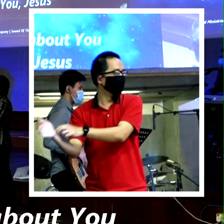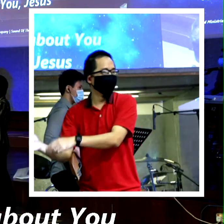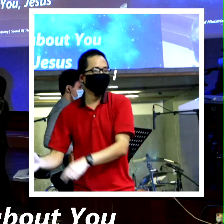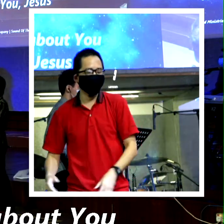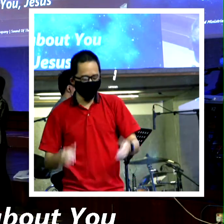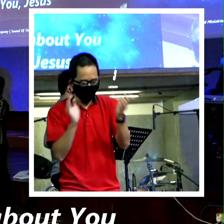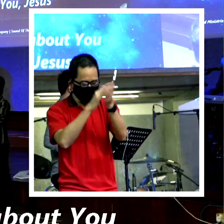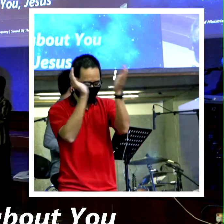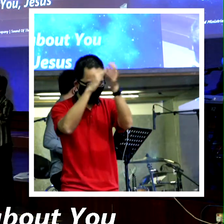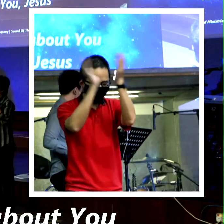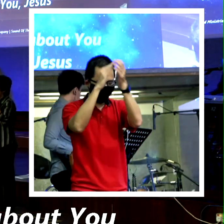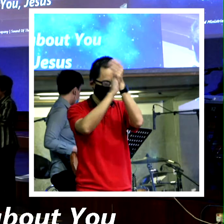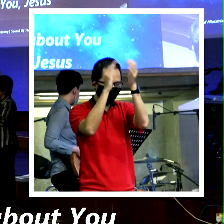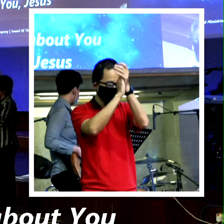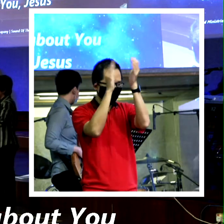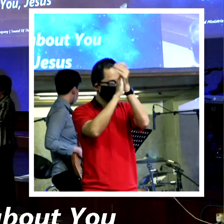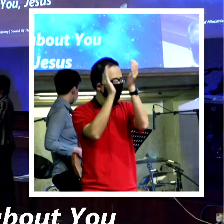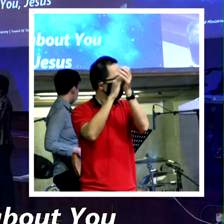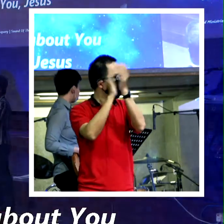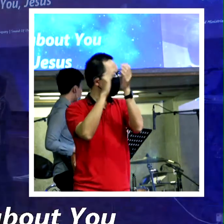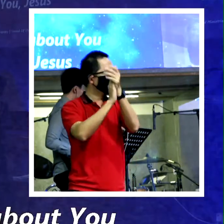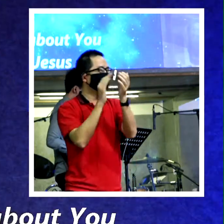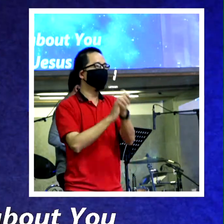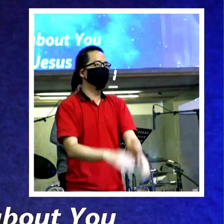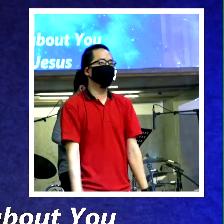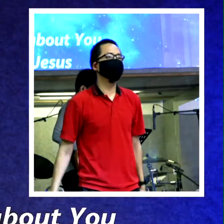Jesus. Amen. Amen. Amen.